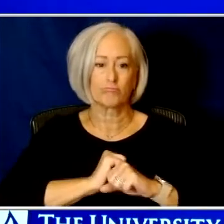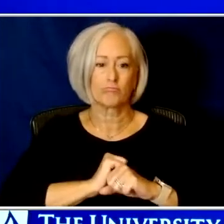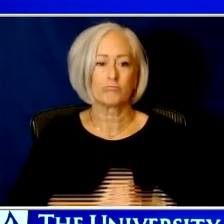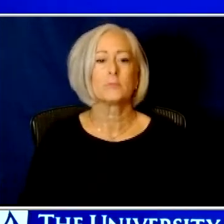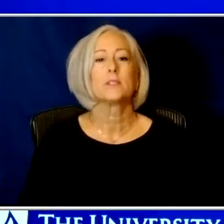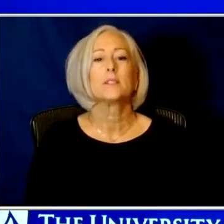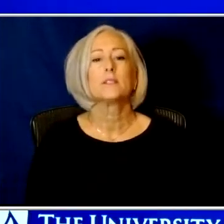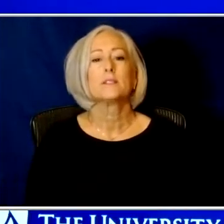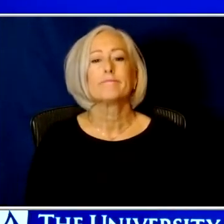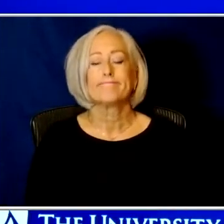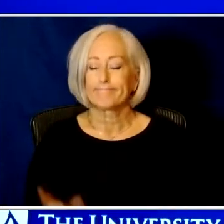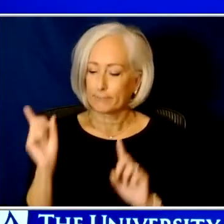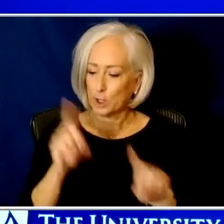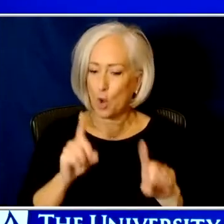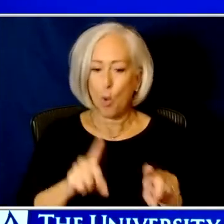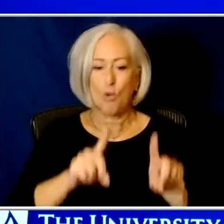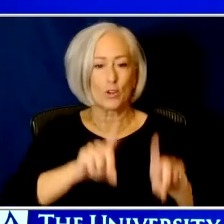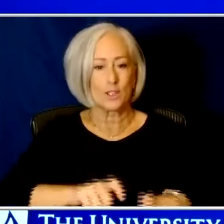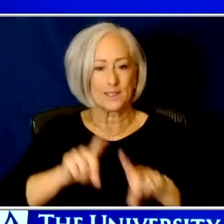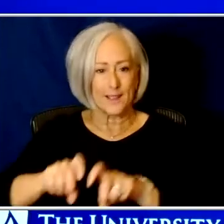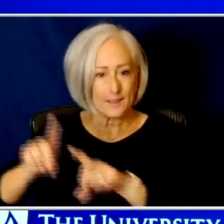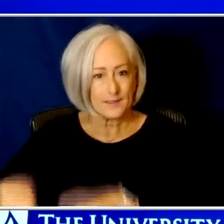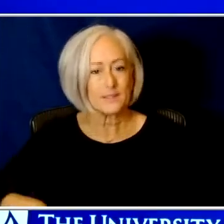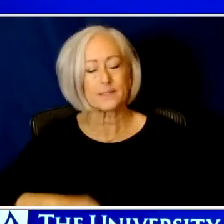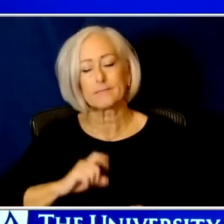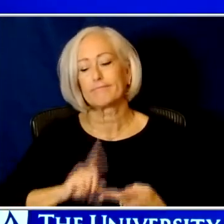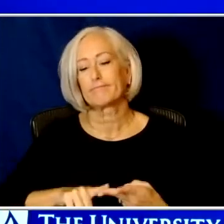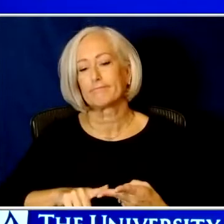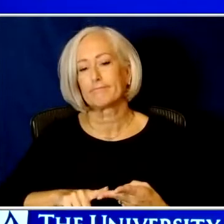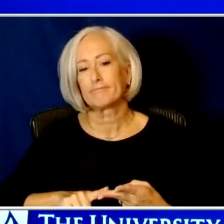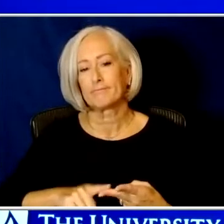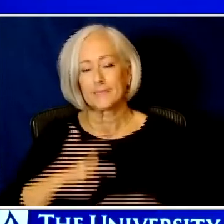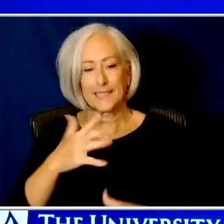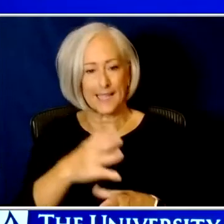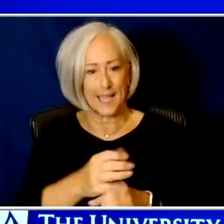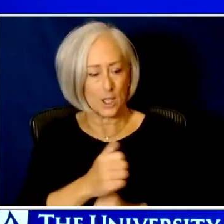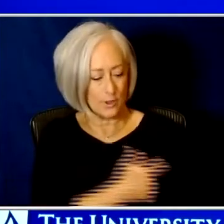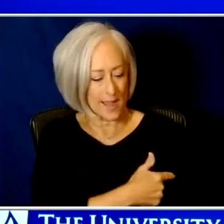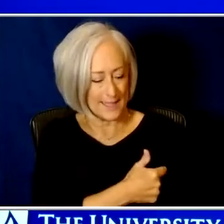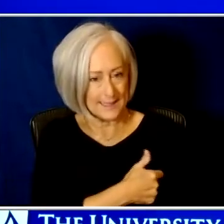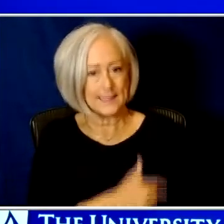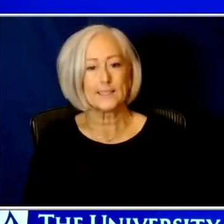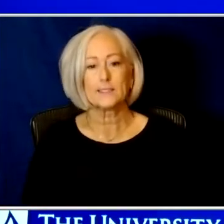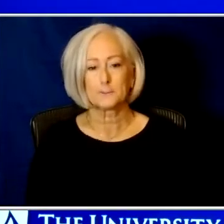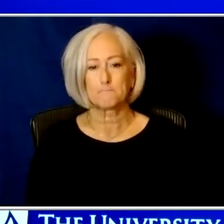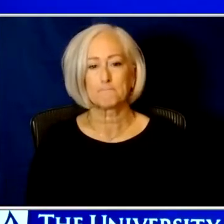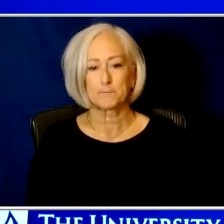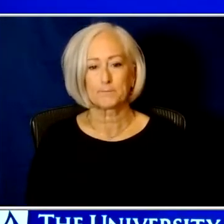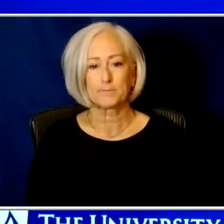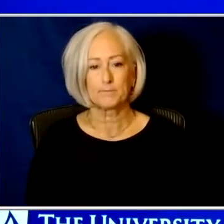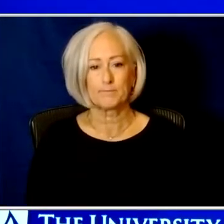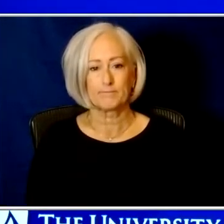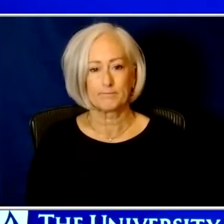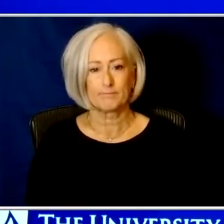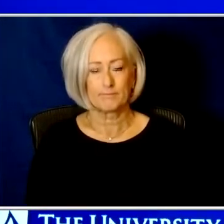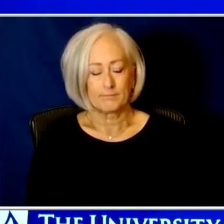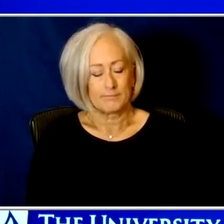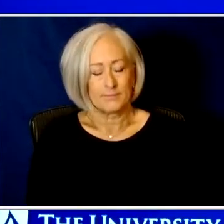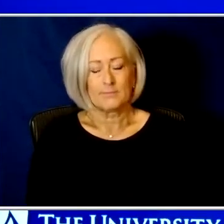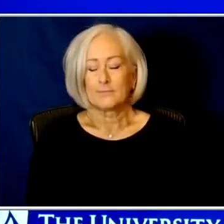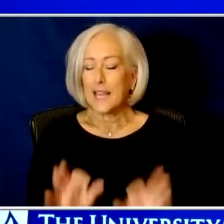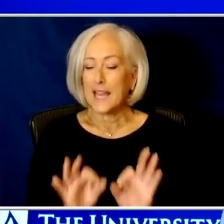always prioritize the health of others, but it's very important that we prioritize our health so we can be present for our families. So I would